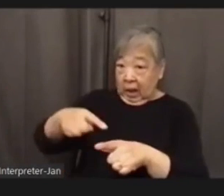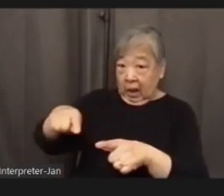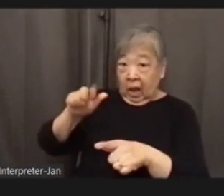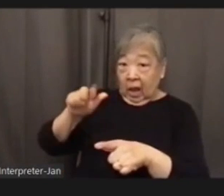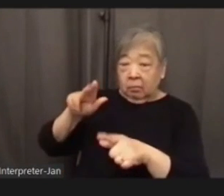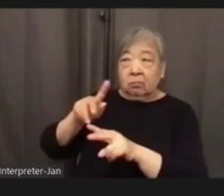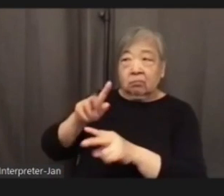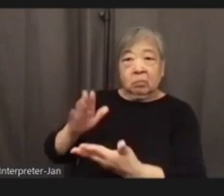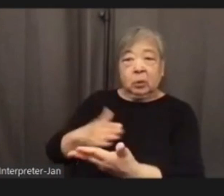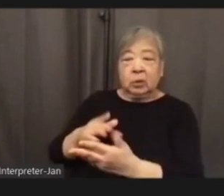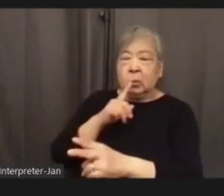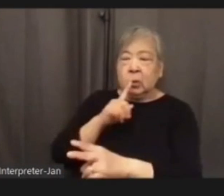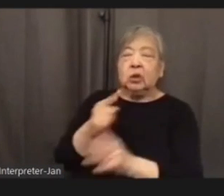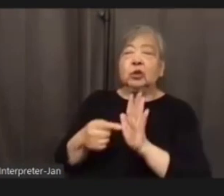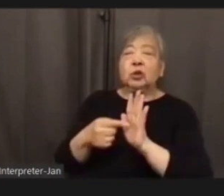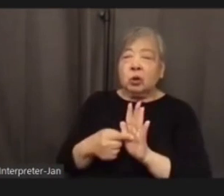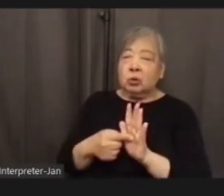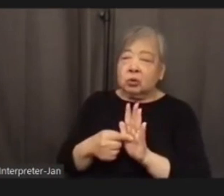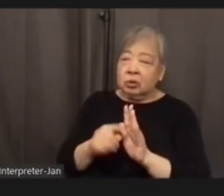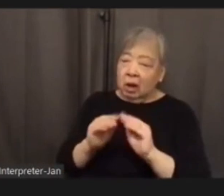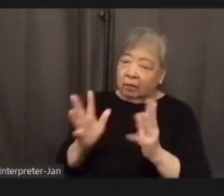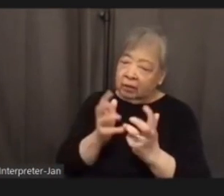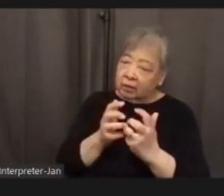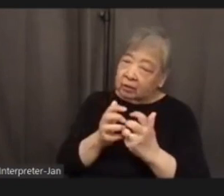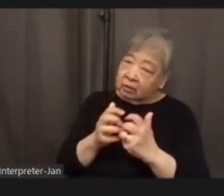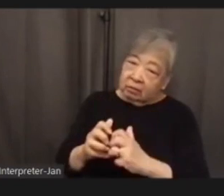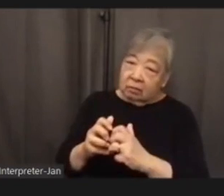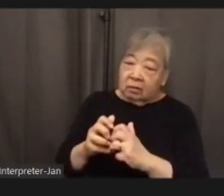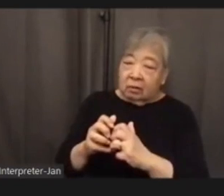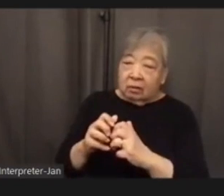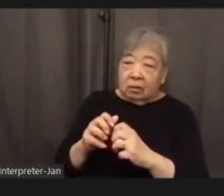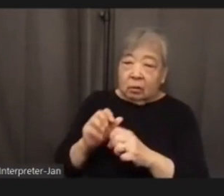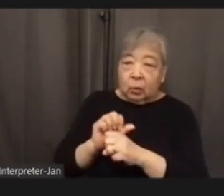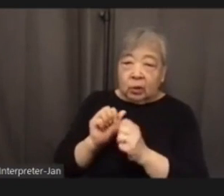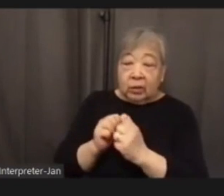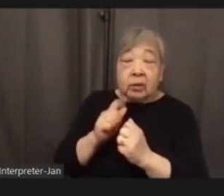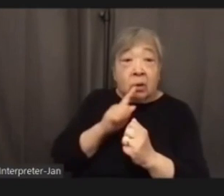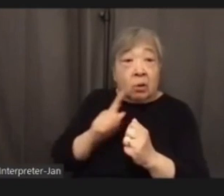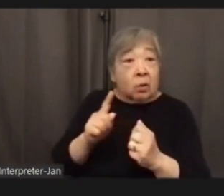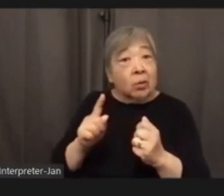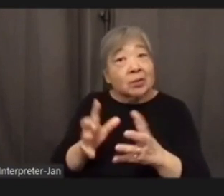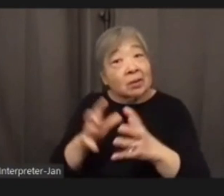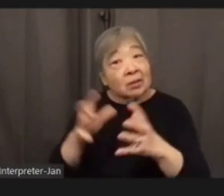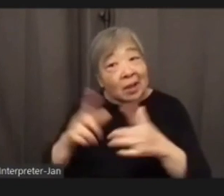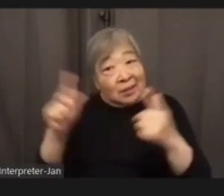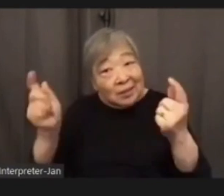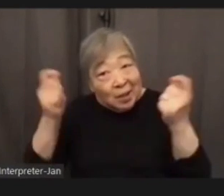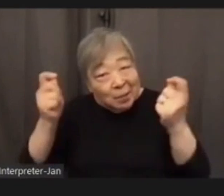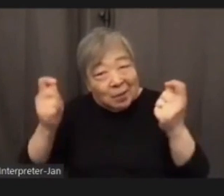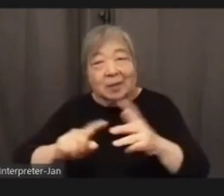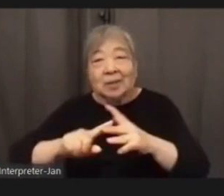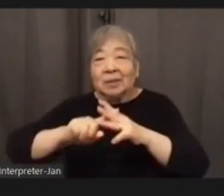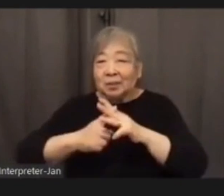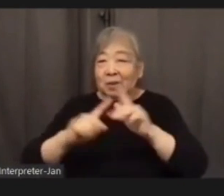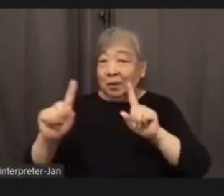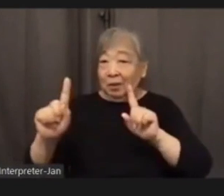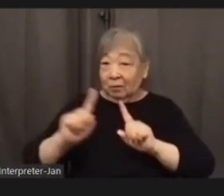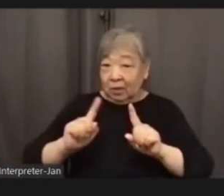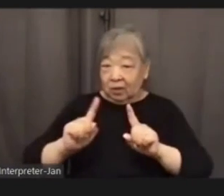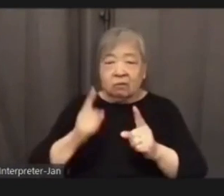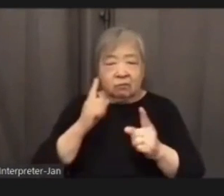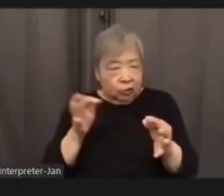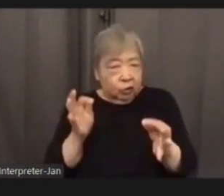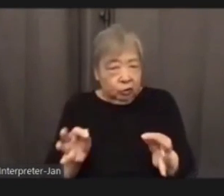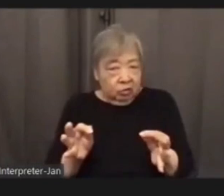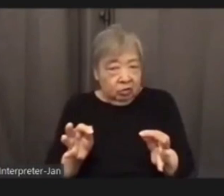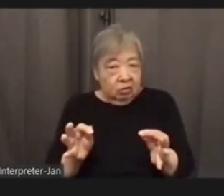like really reflects that. It's just like so obvious. It's so evident. So there's a lot to celebrate. Let's start our conversation, huh?